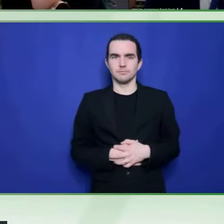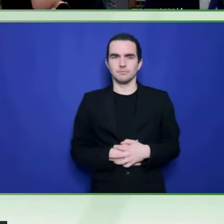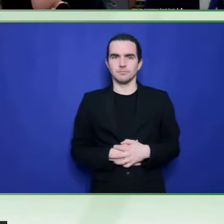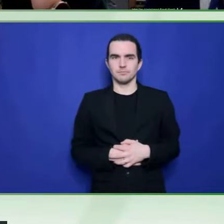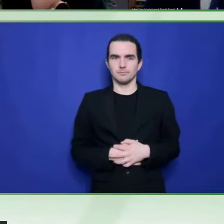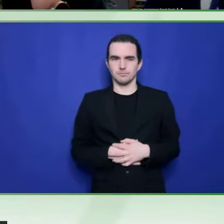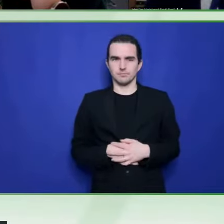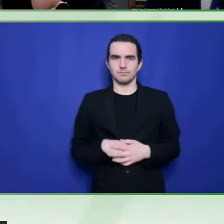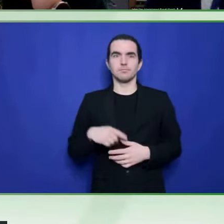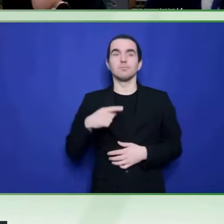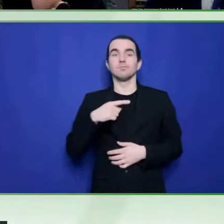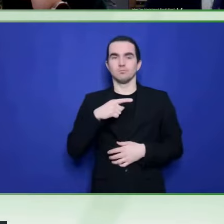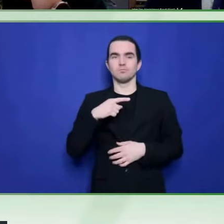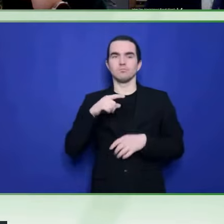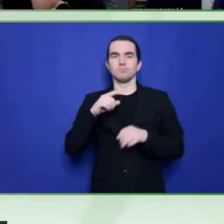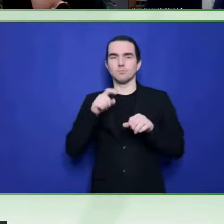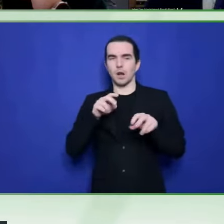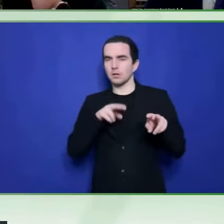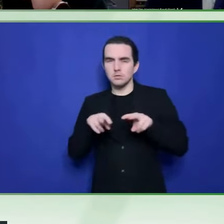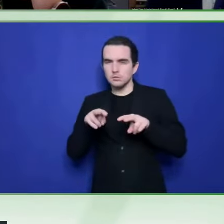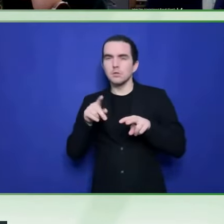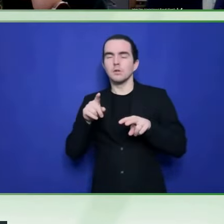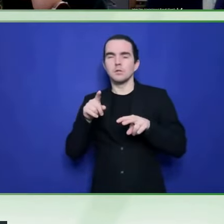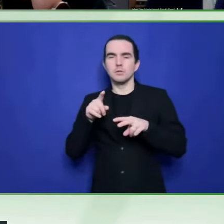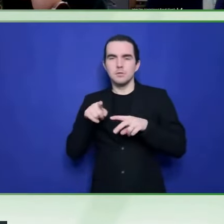sunflower badge from the information desk.